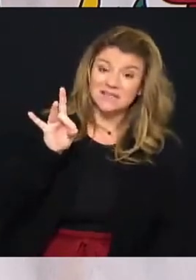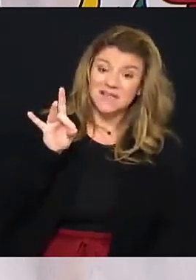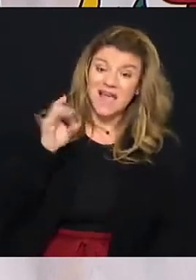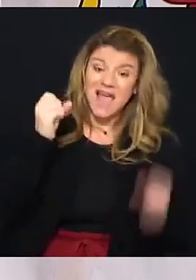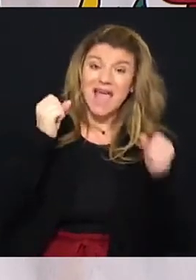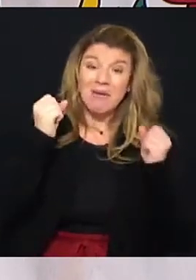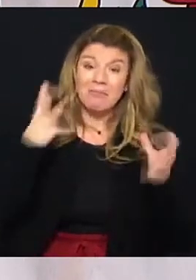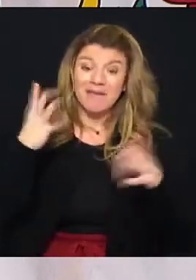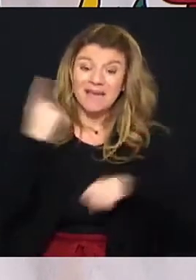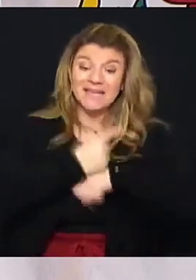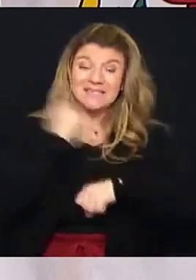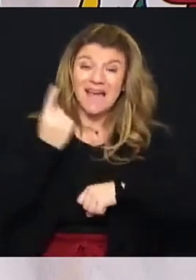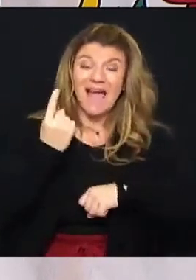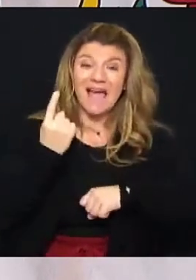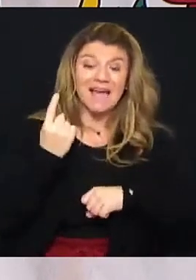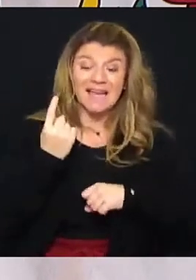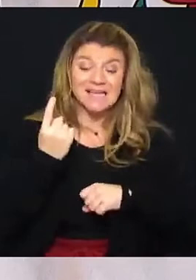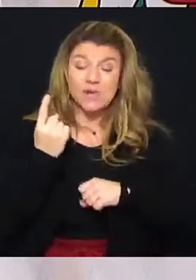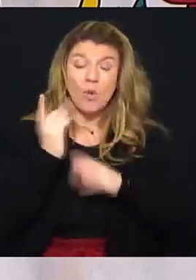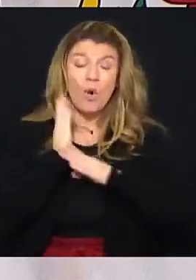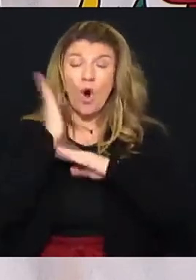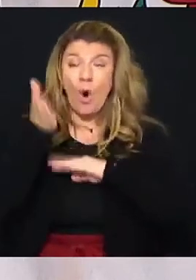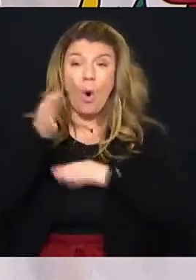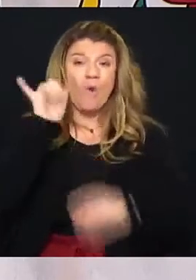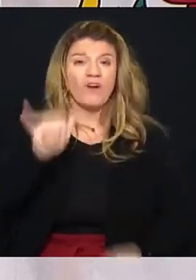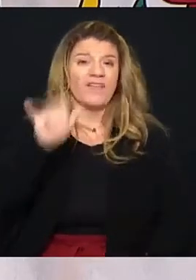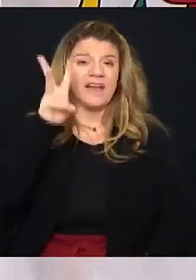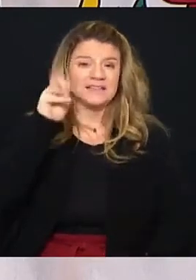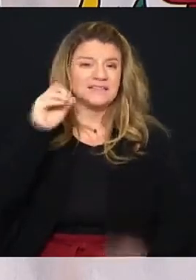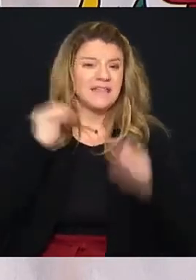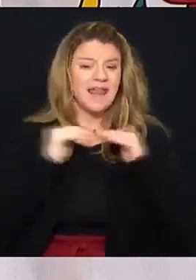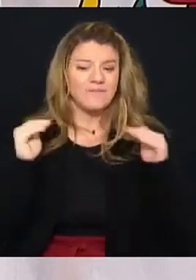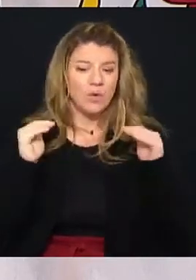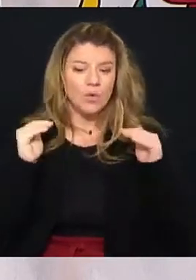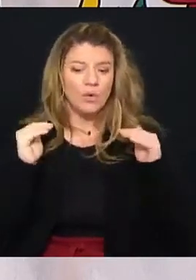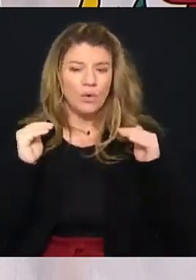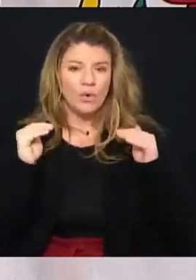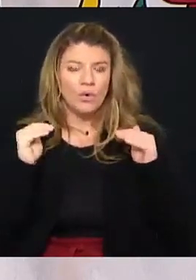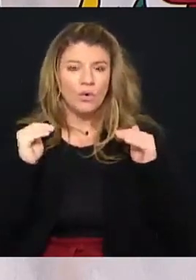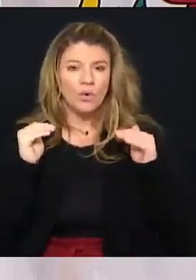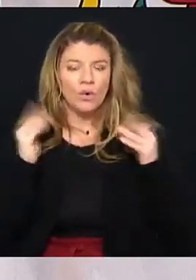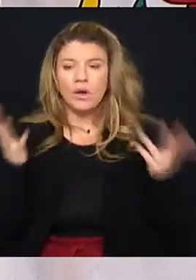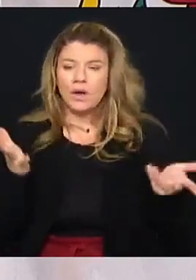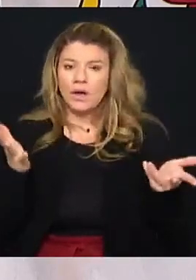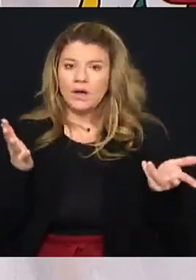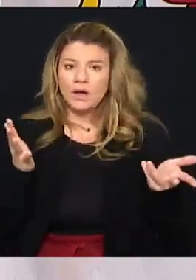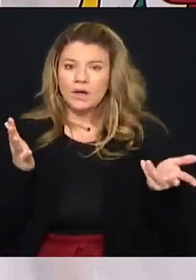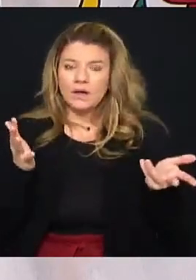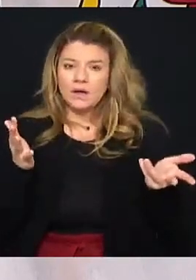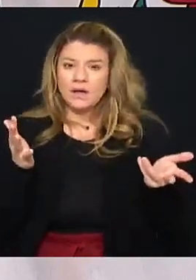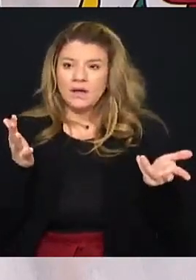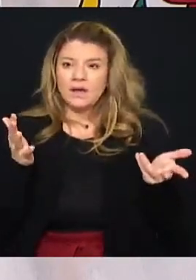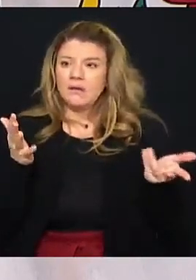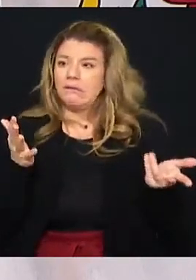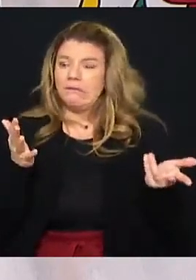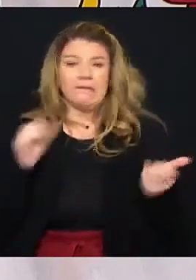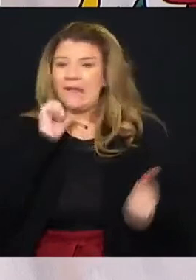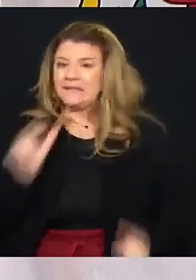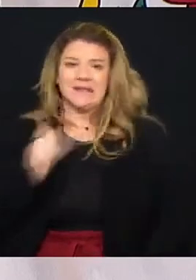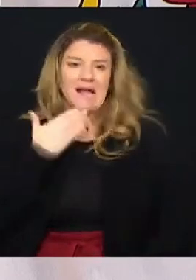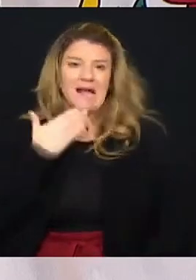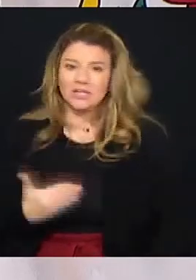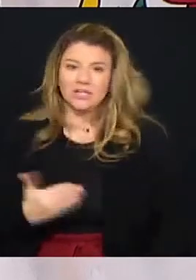and many days that we're above that 60 level. You know, that's not